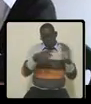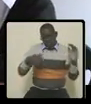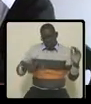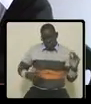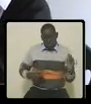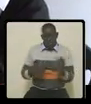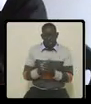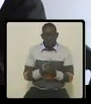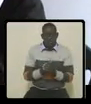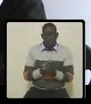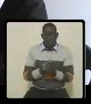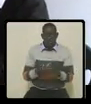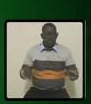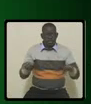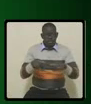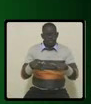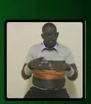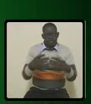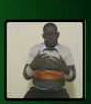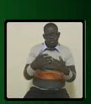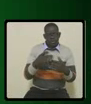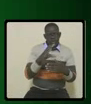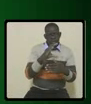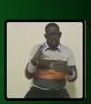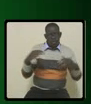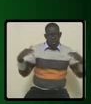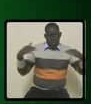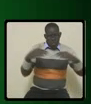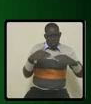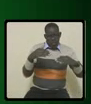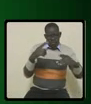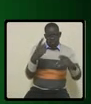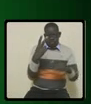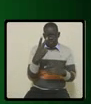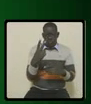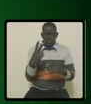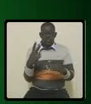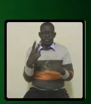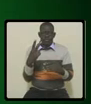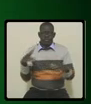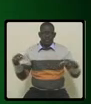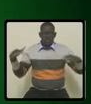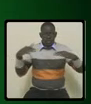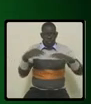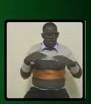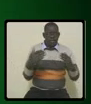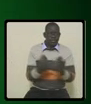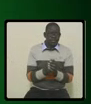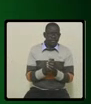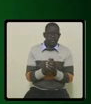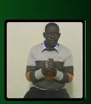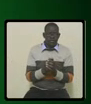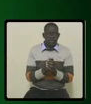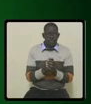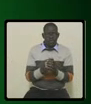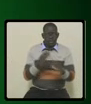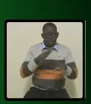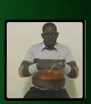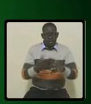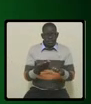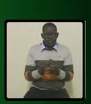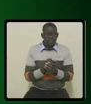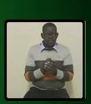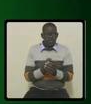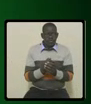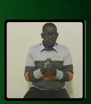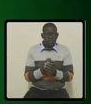those that are formed at a collision plate boundary? A collision plate boundary is where two continental plates collide. The best example